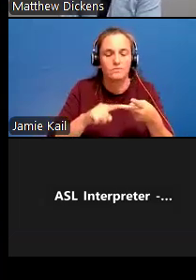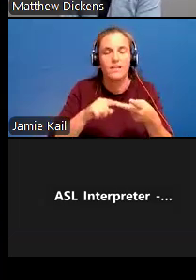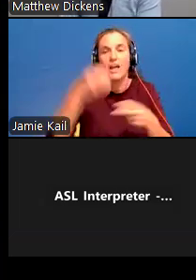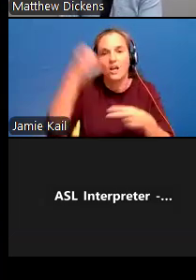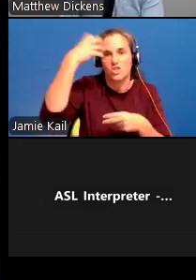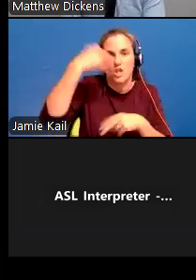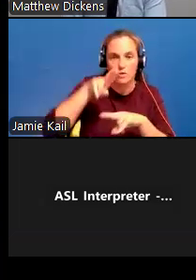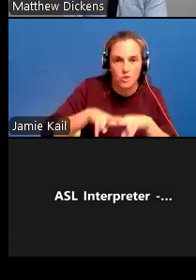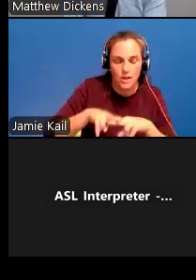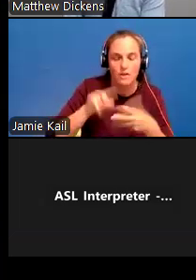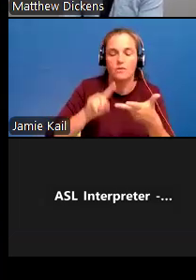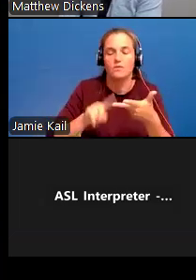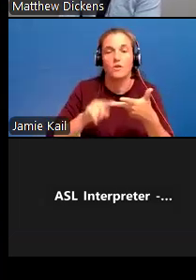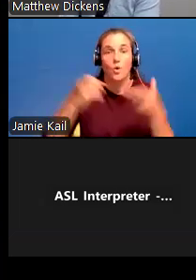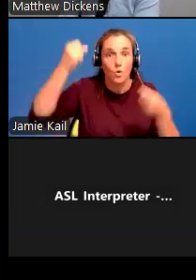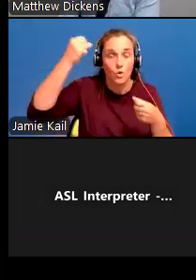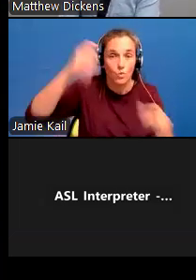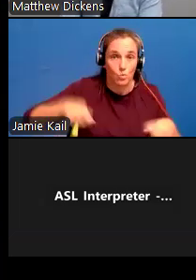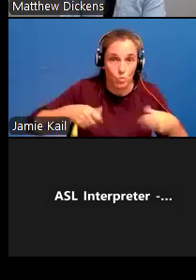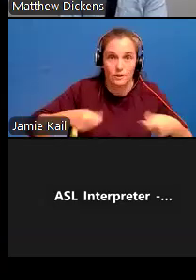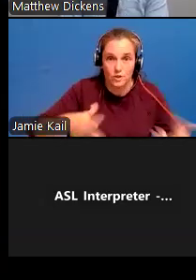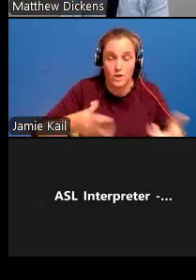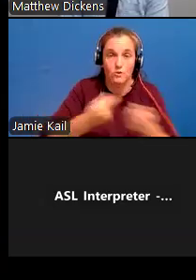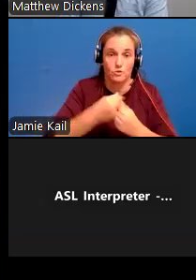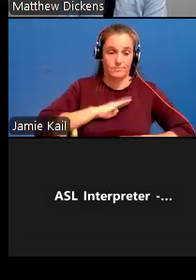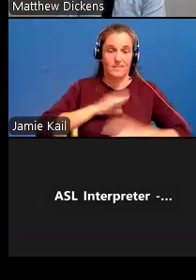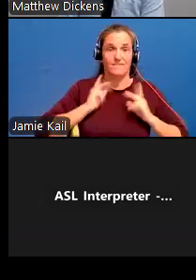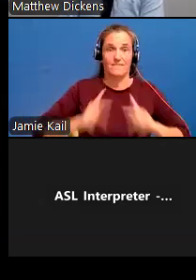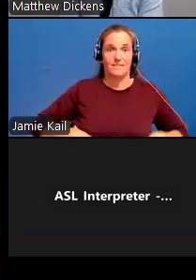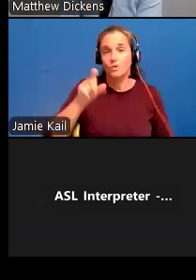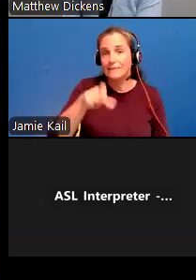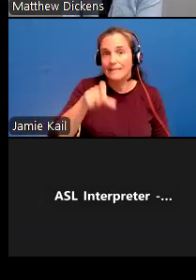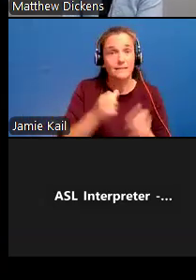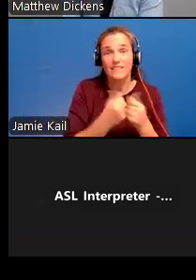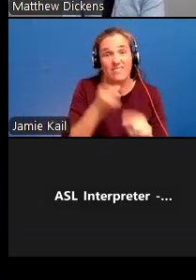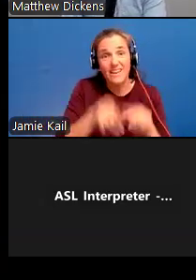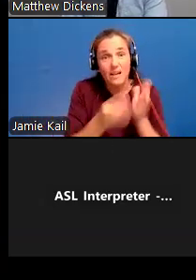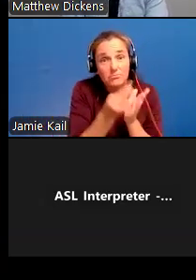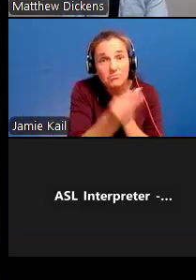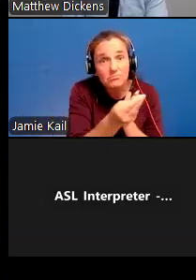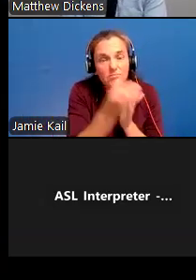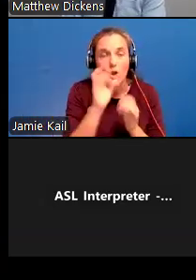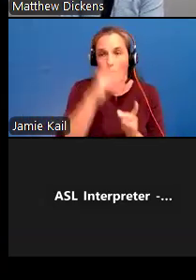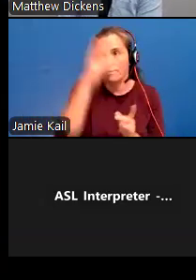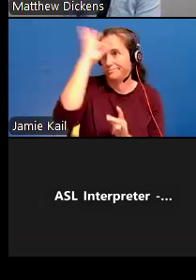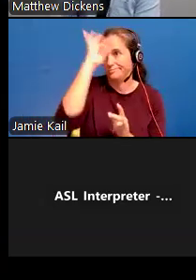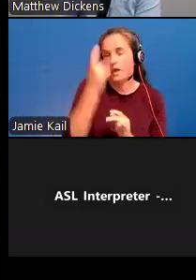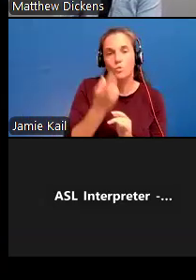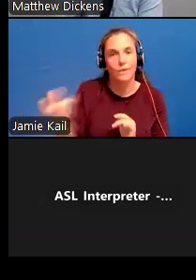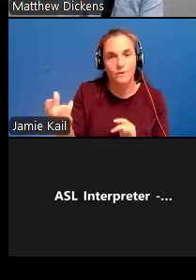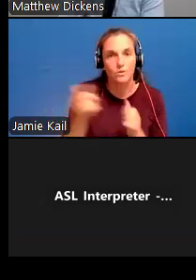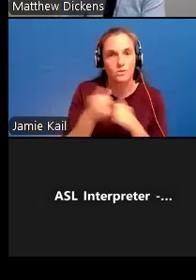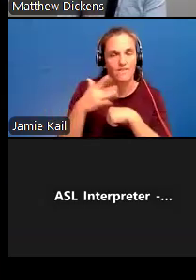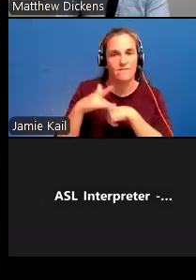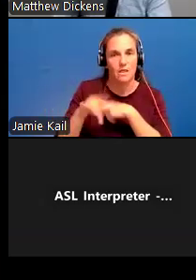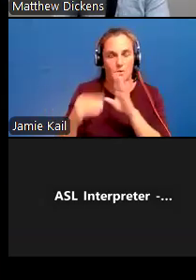meet his or her physical needs, but's unable to purchase these items, or they're not aware of resources that may be available to assist them with